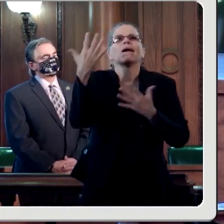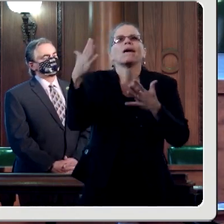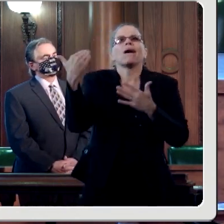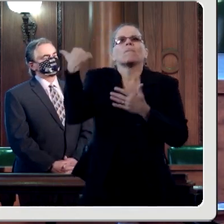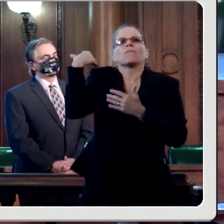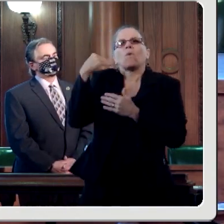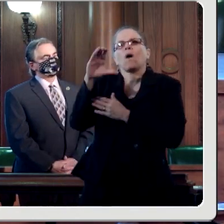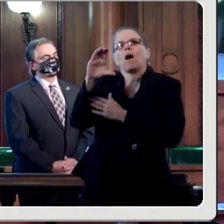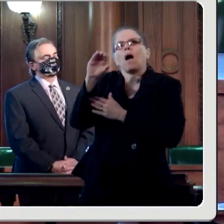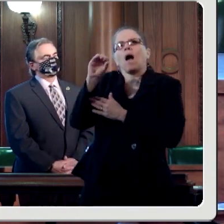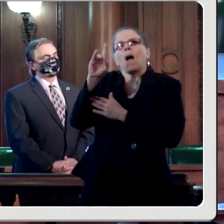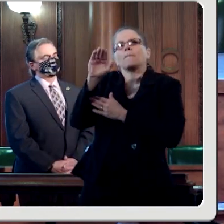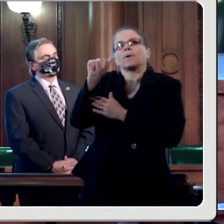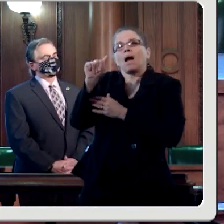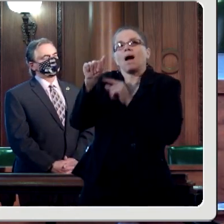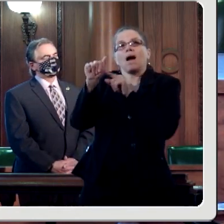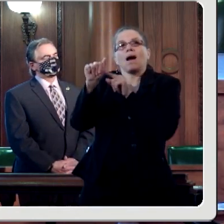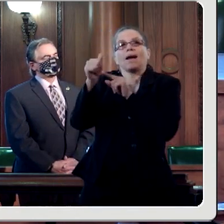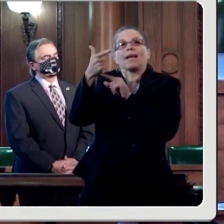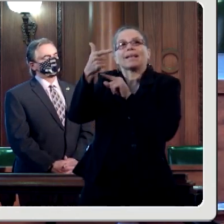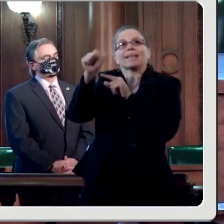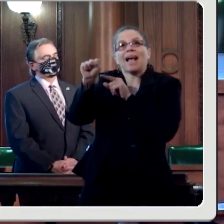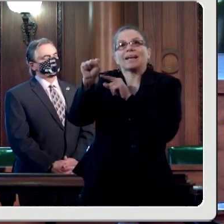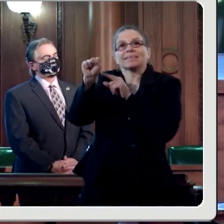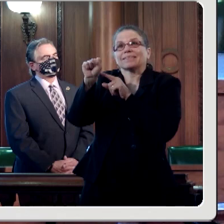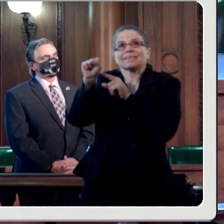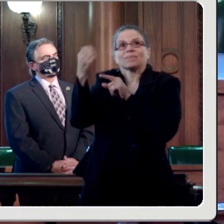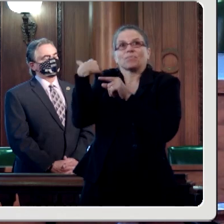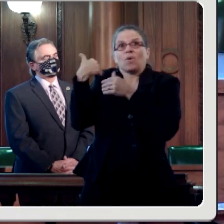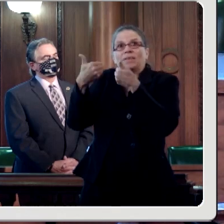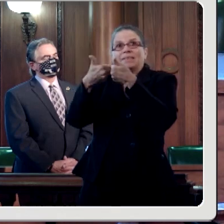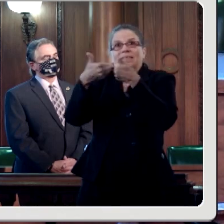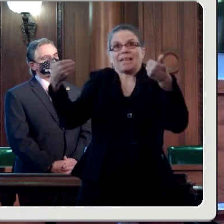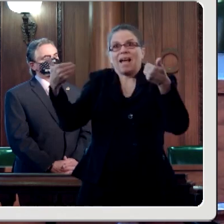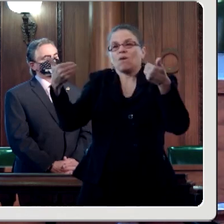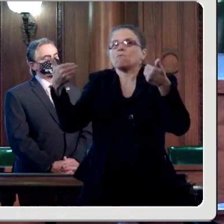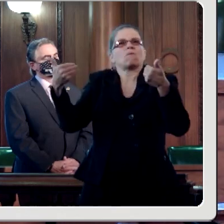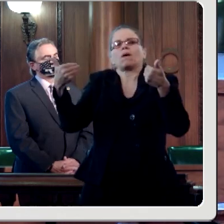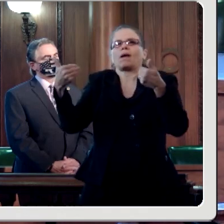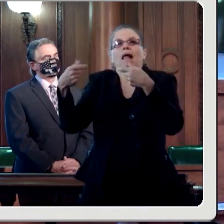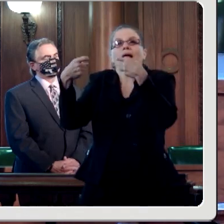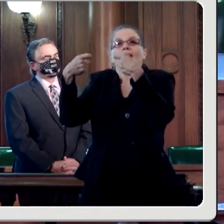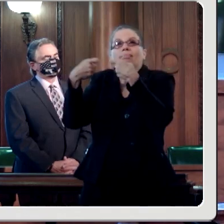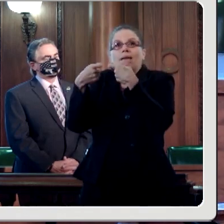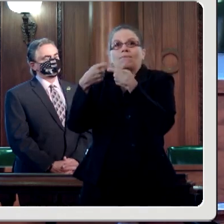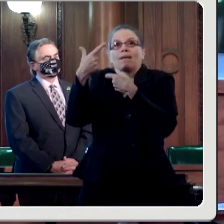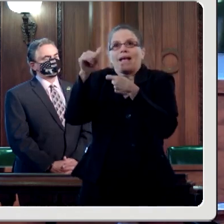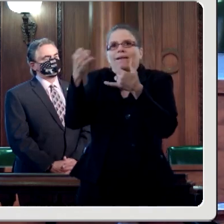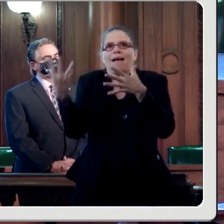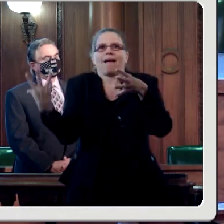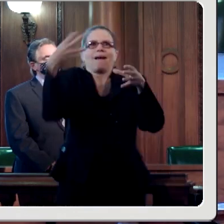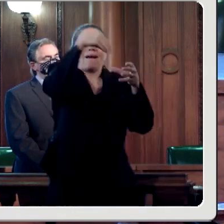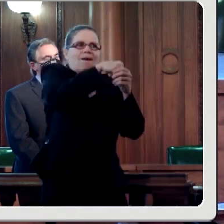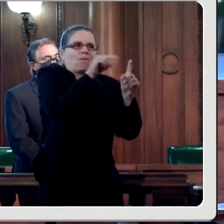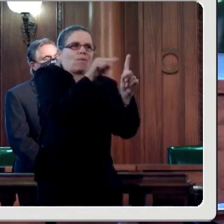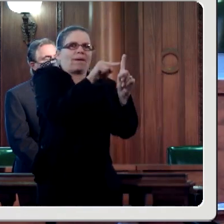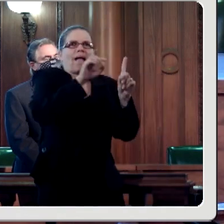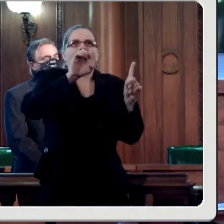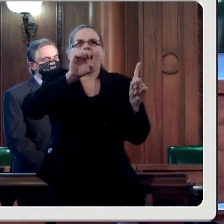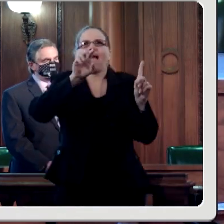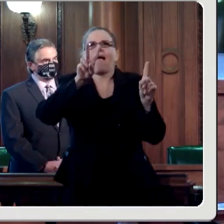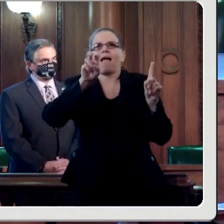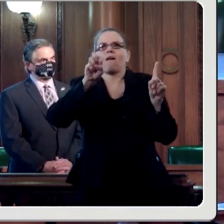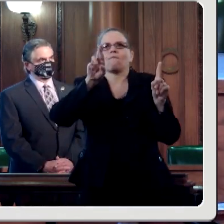gas and electricity in the city. And just one other note for the Tapley Street facility, you are still required to